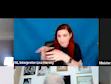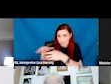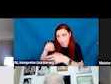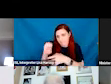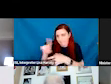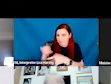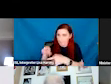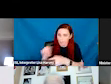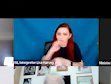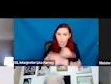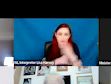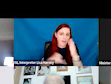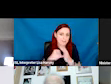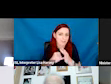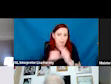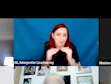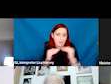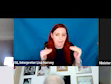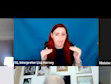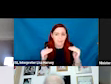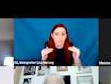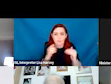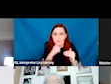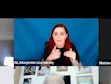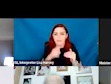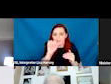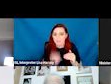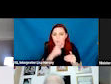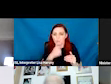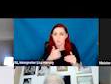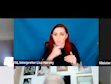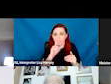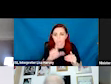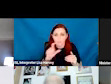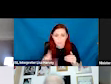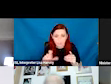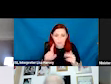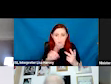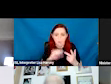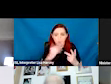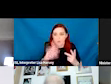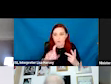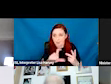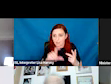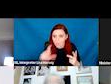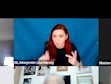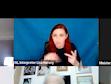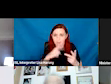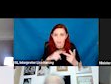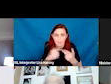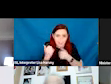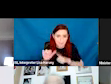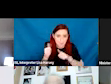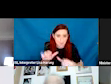organisation level, where we had both Dublin South County Council, Cork County Council implementing